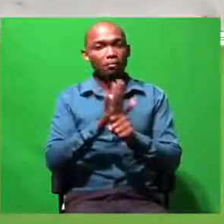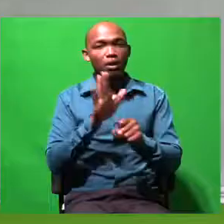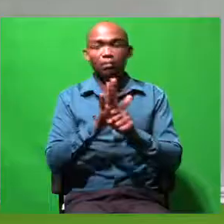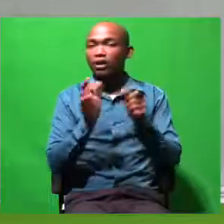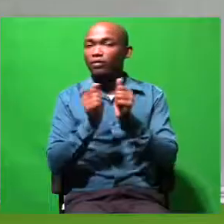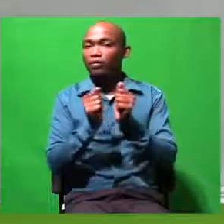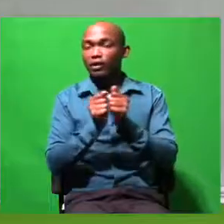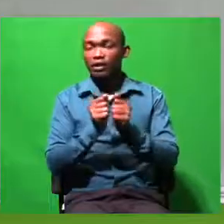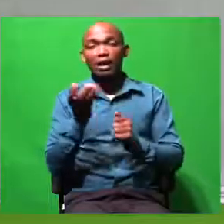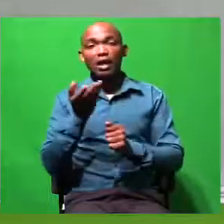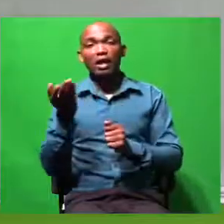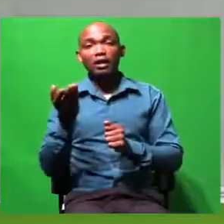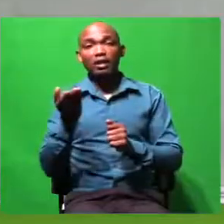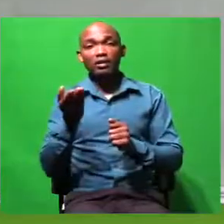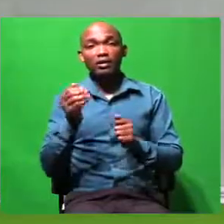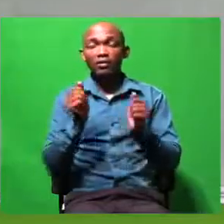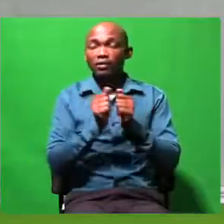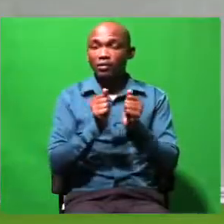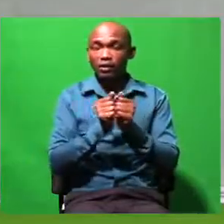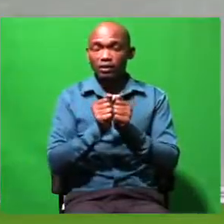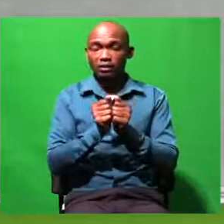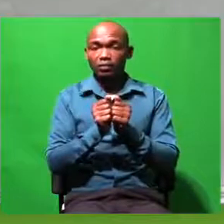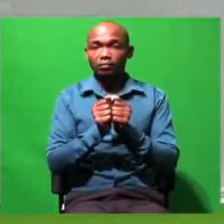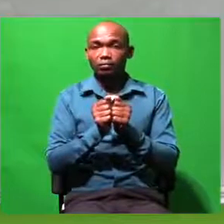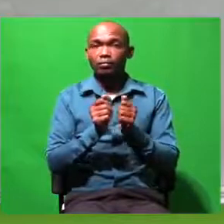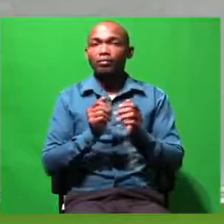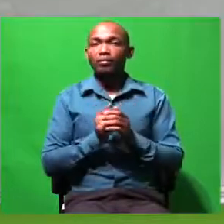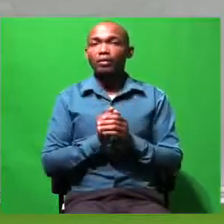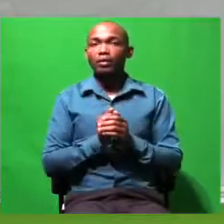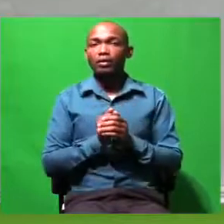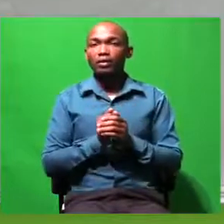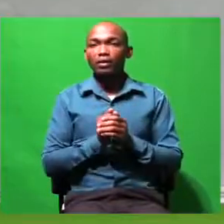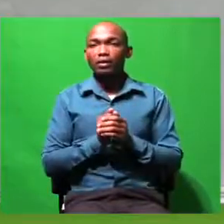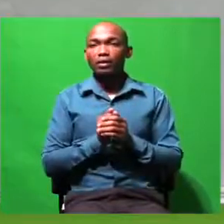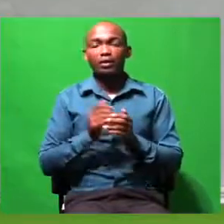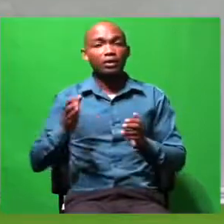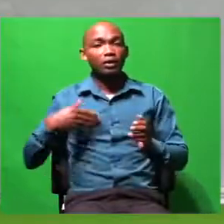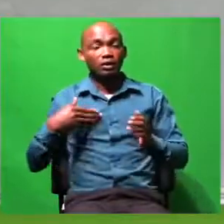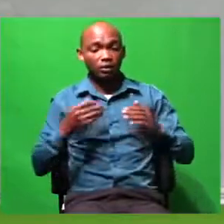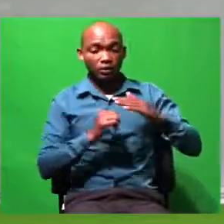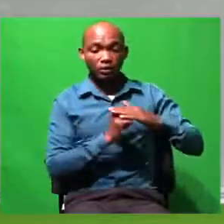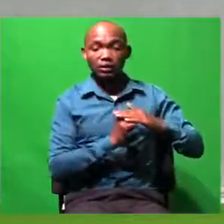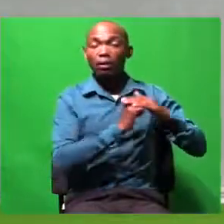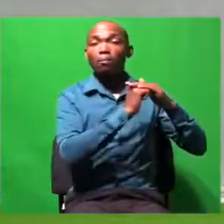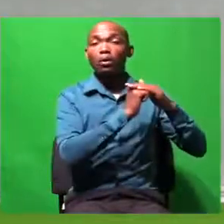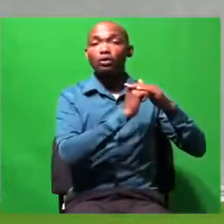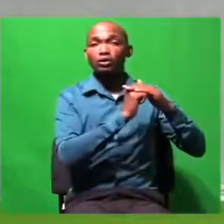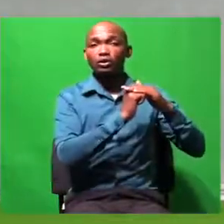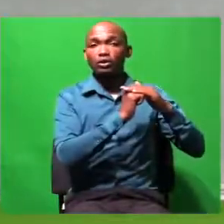lot of things. Another important things are they need support